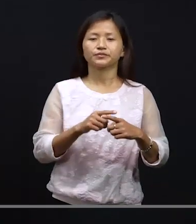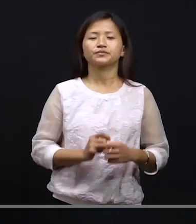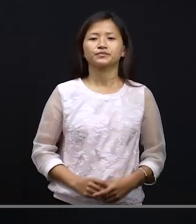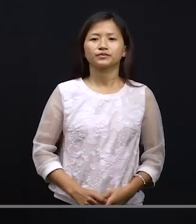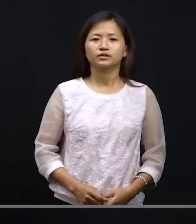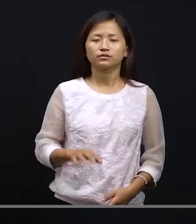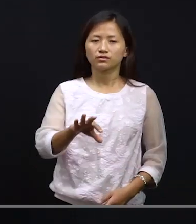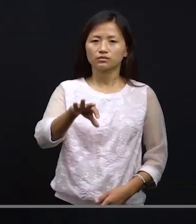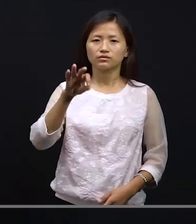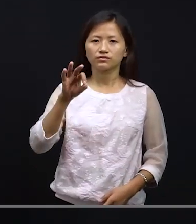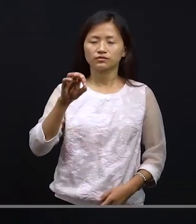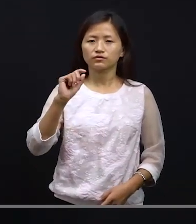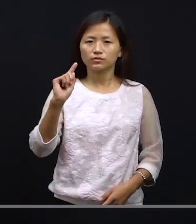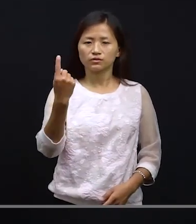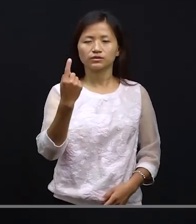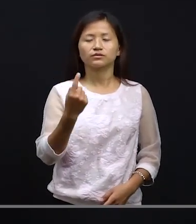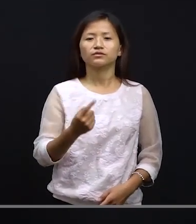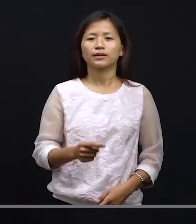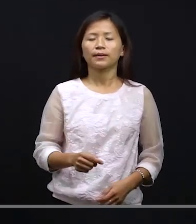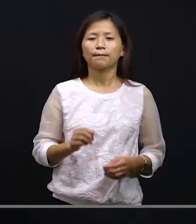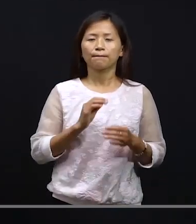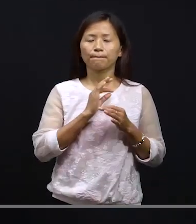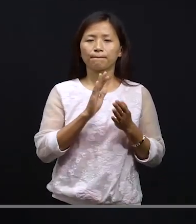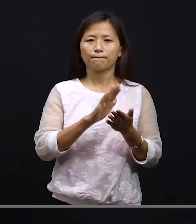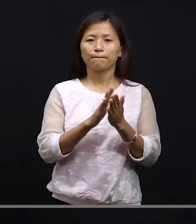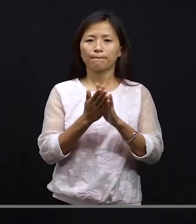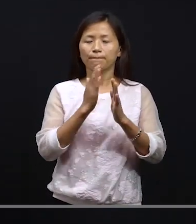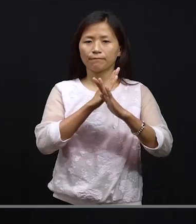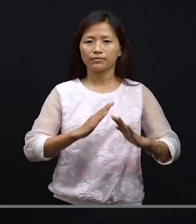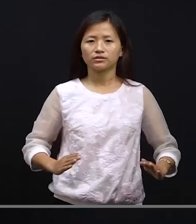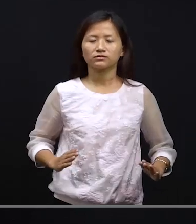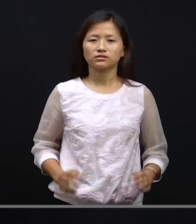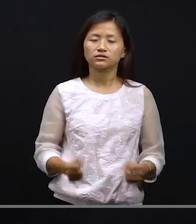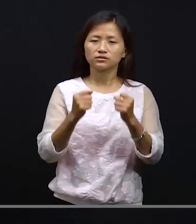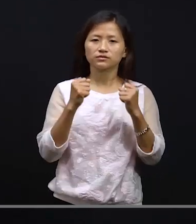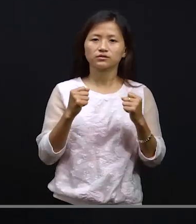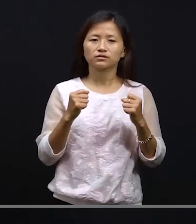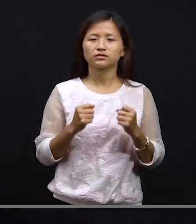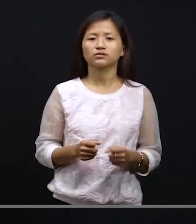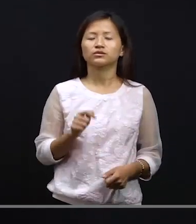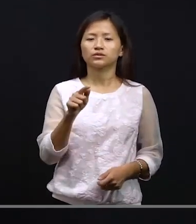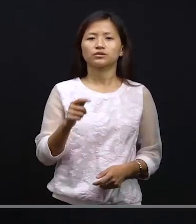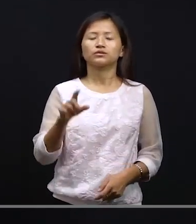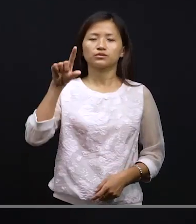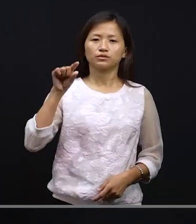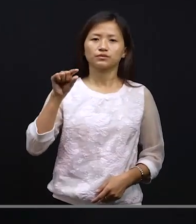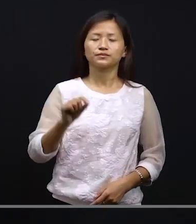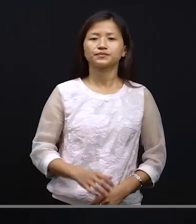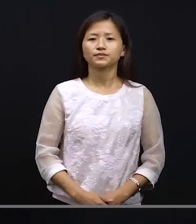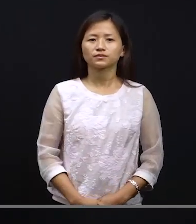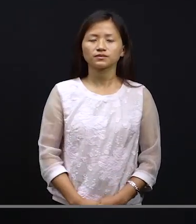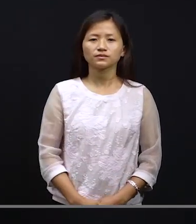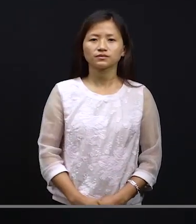you can find peace in the things, even in the difficult things that you do. And the man did